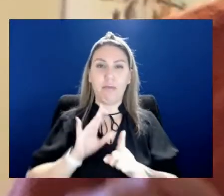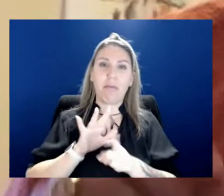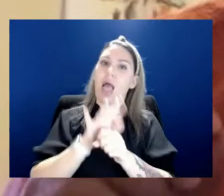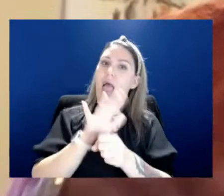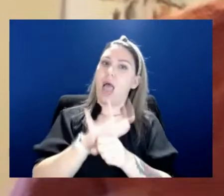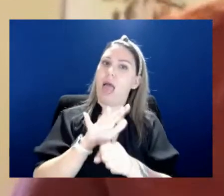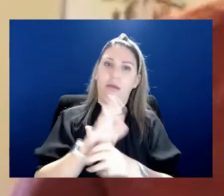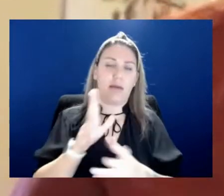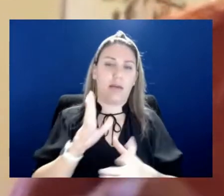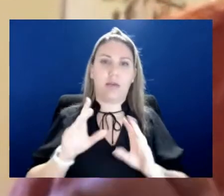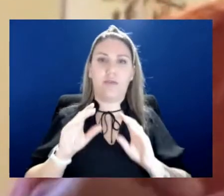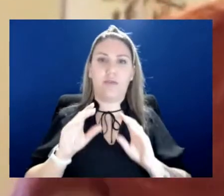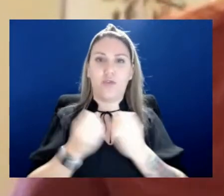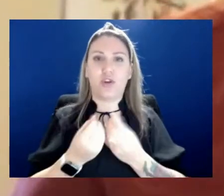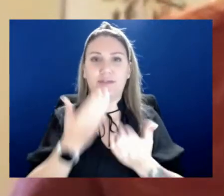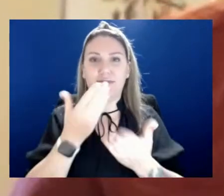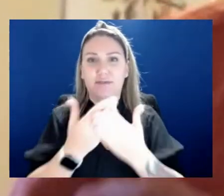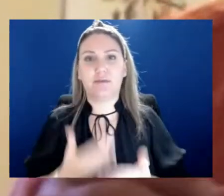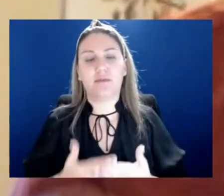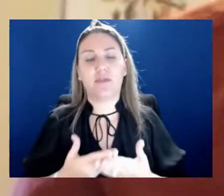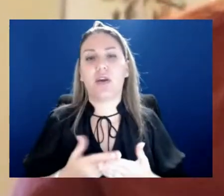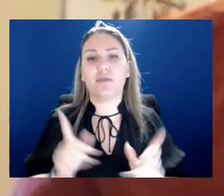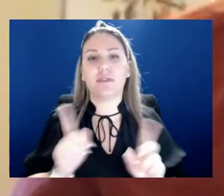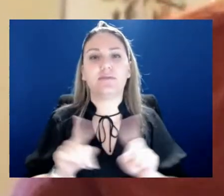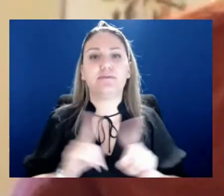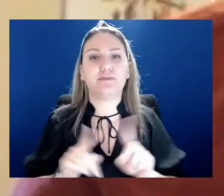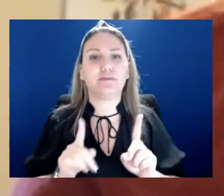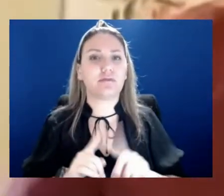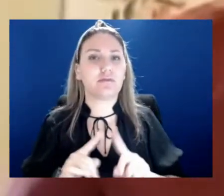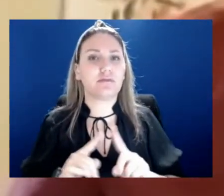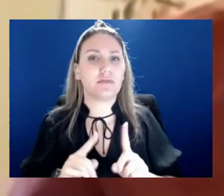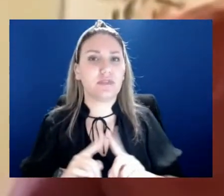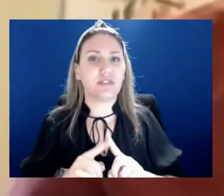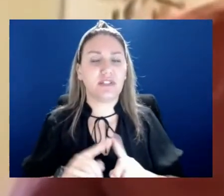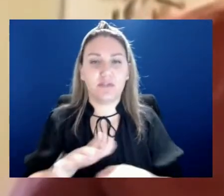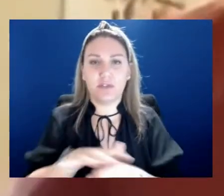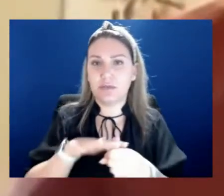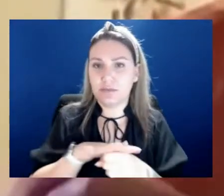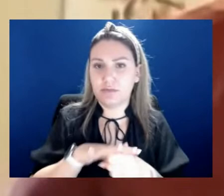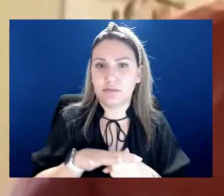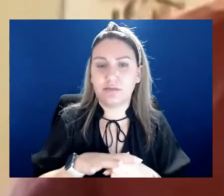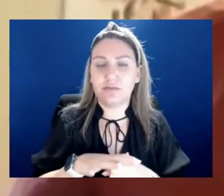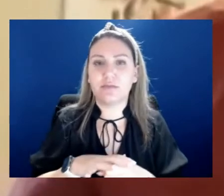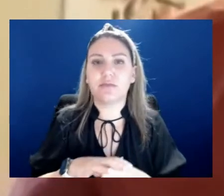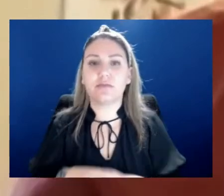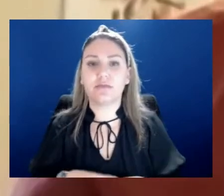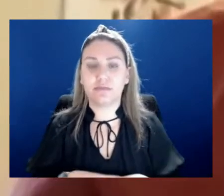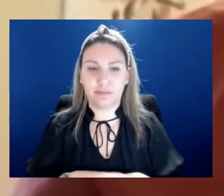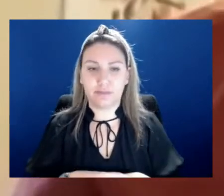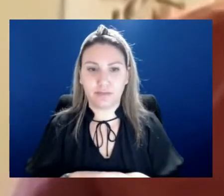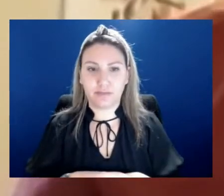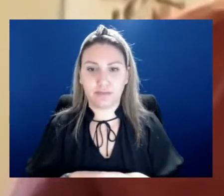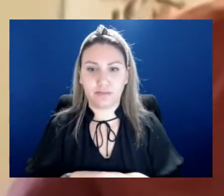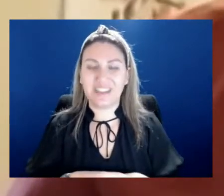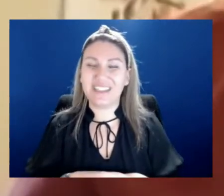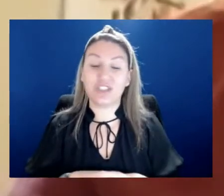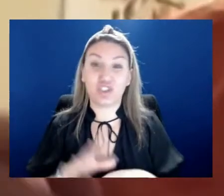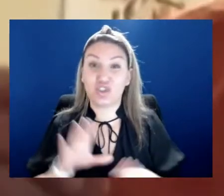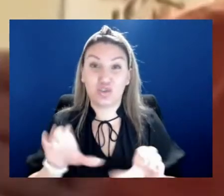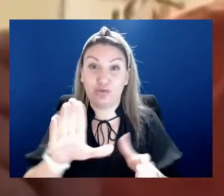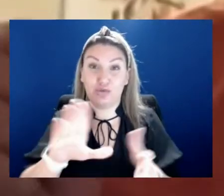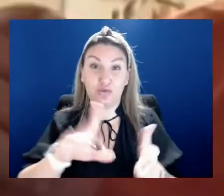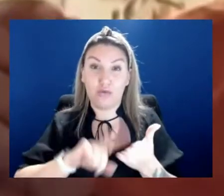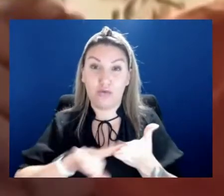verify the different donation sites, charity locations. You need to go through them. Basically, it comes down to doing your research. You know,